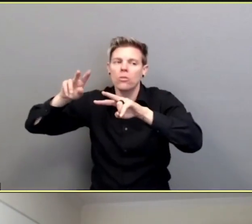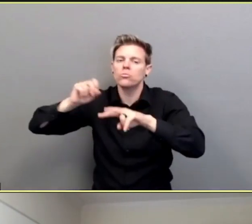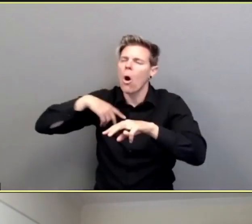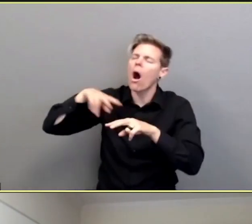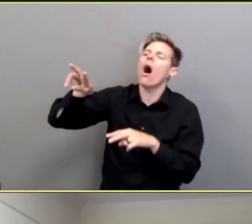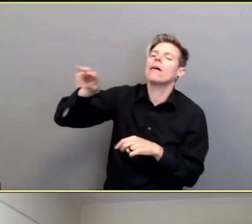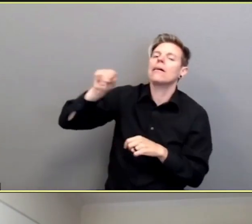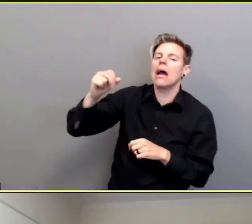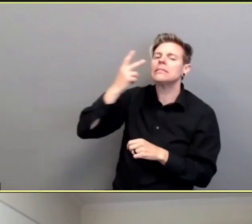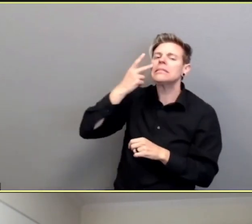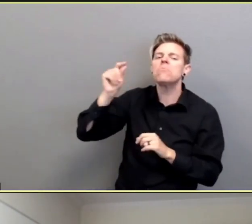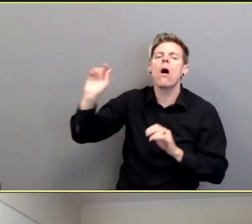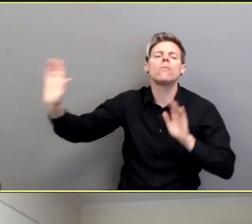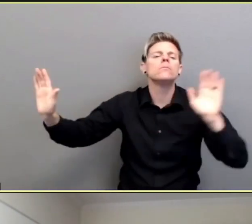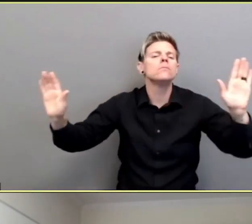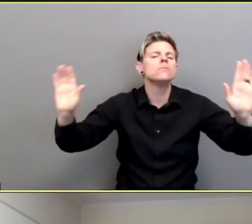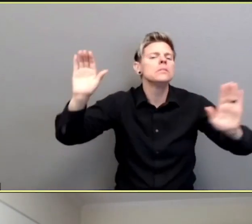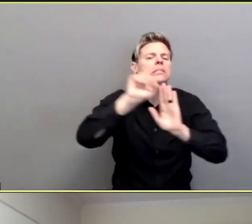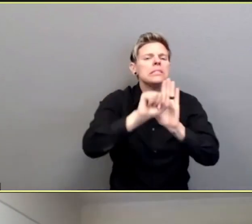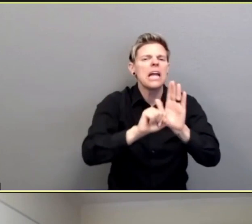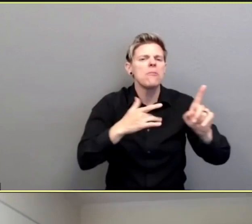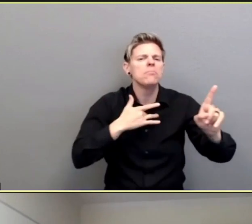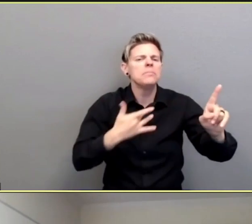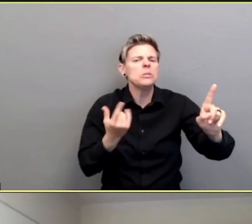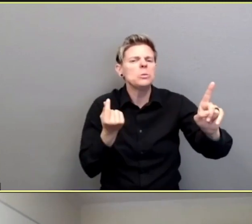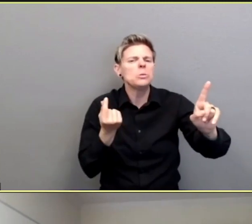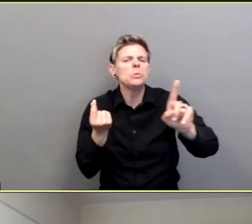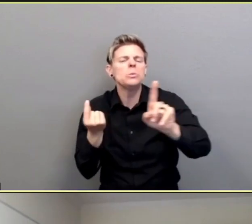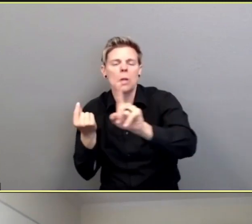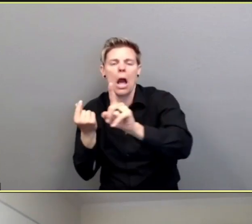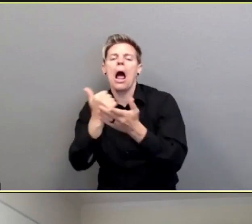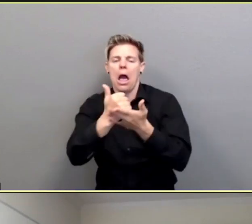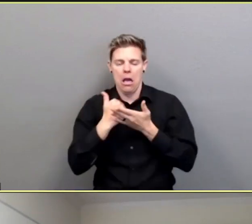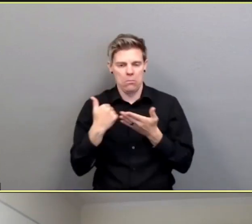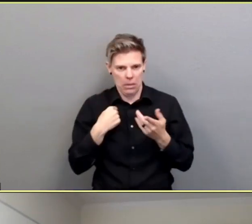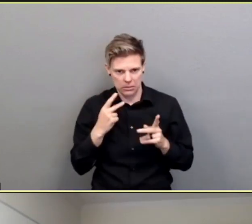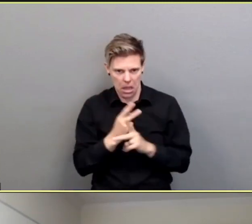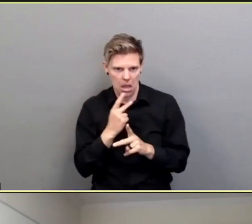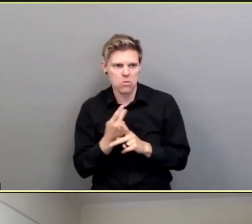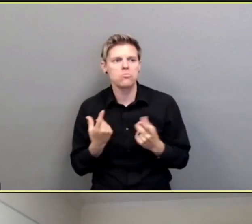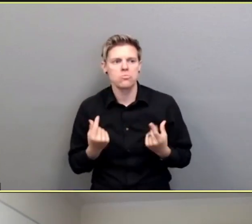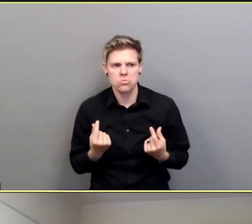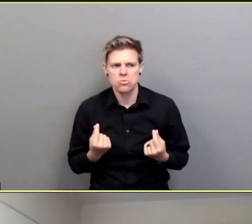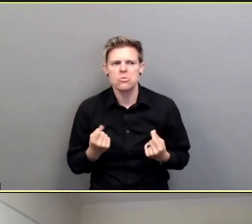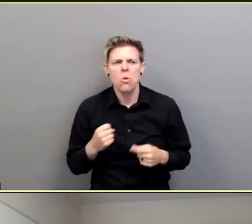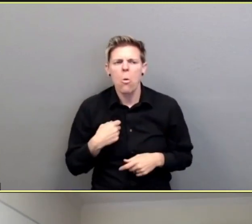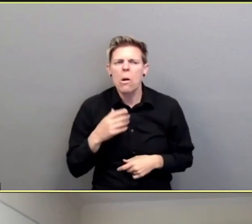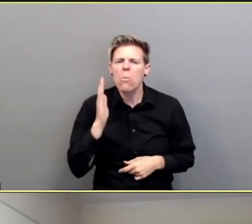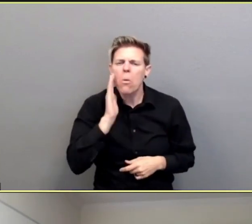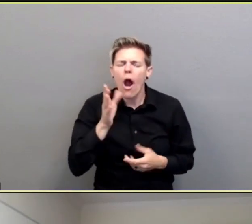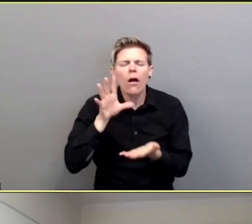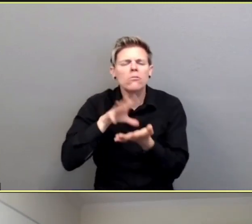hoping that we're going to see more focus on this in the coming days. But thanks. Yeah.